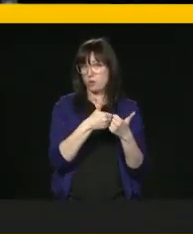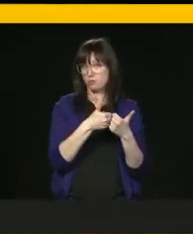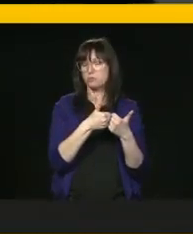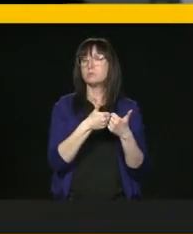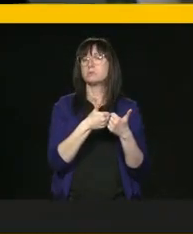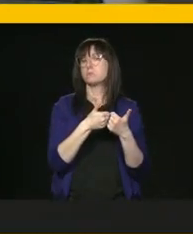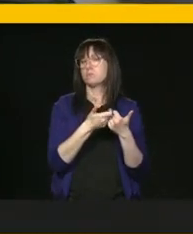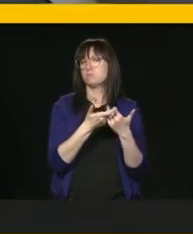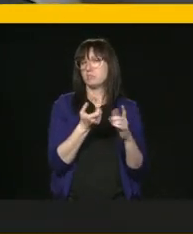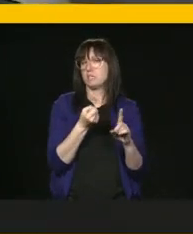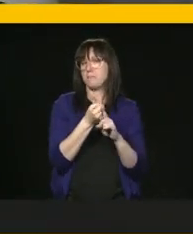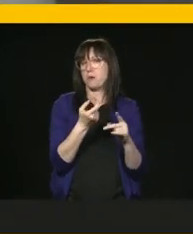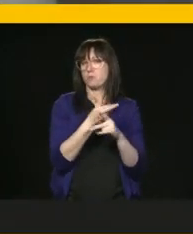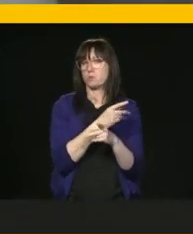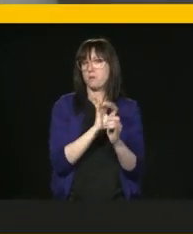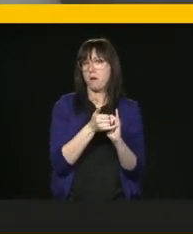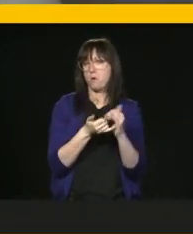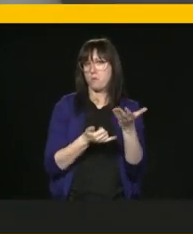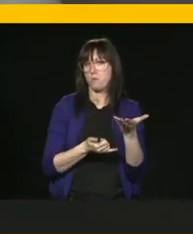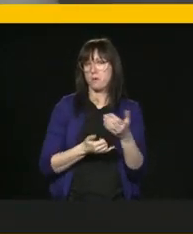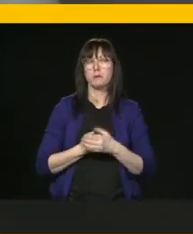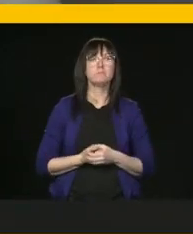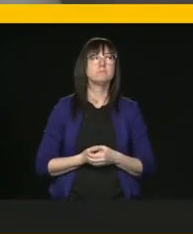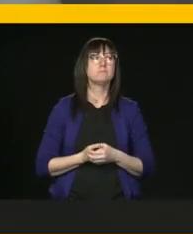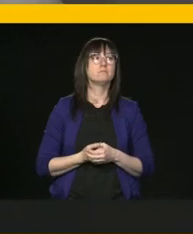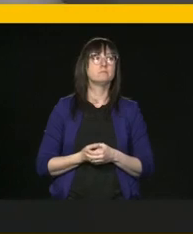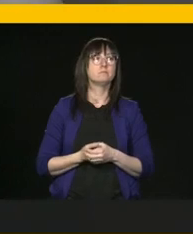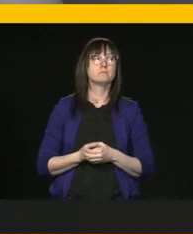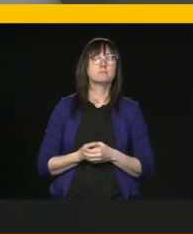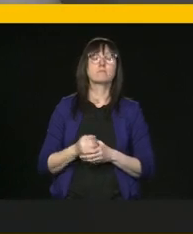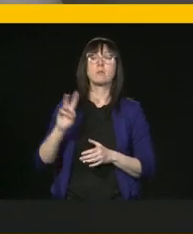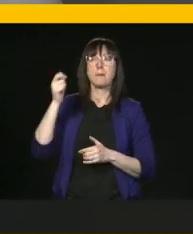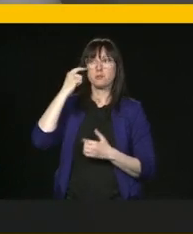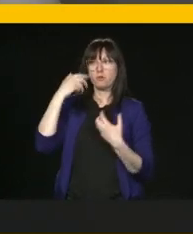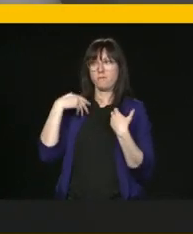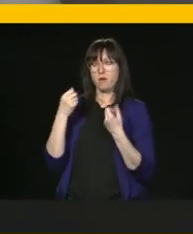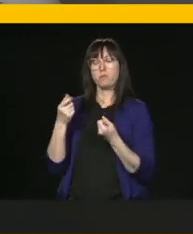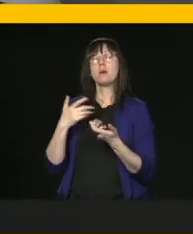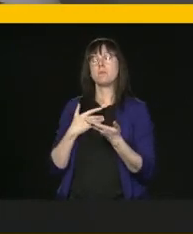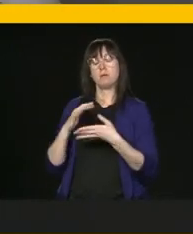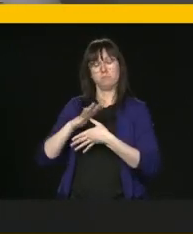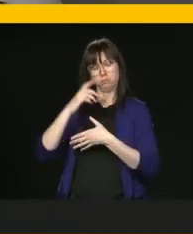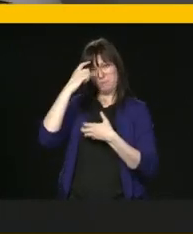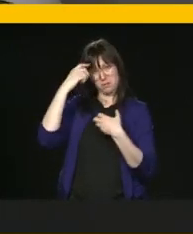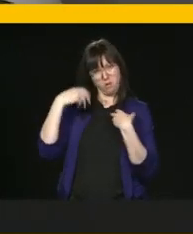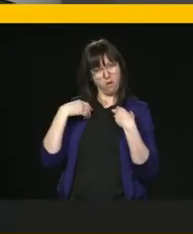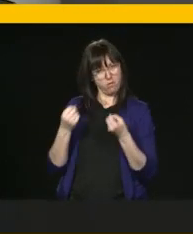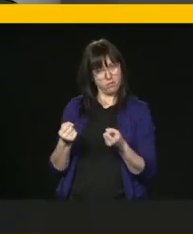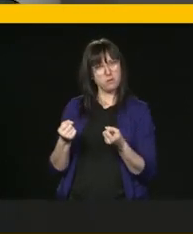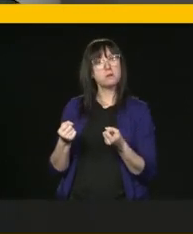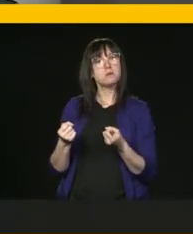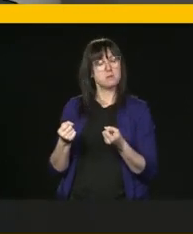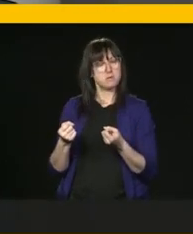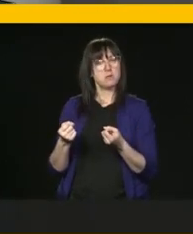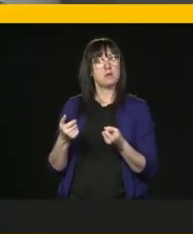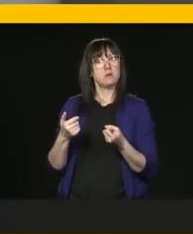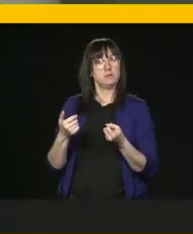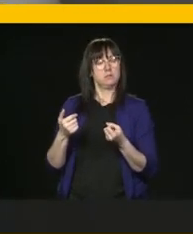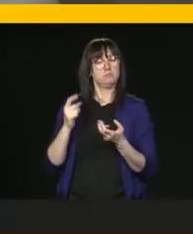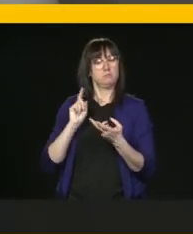Well, I'm very concerned about mental health, and I'm very concerned about a number of other situations related to